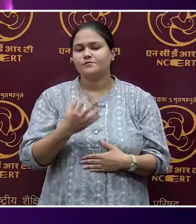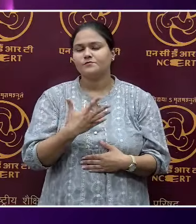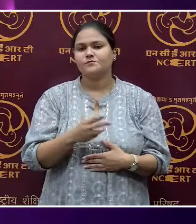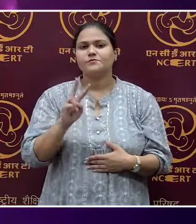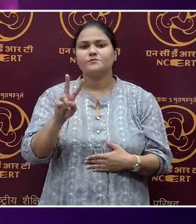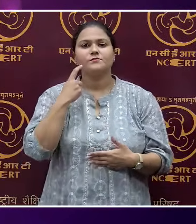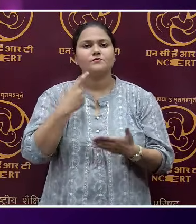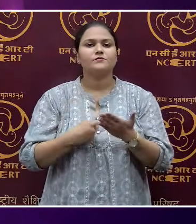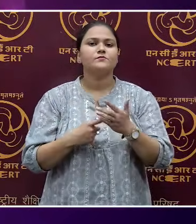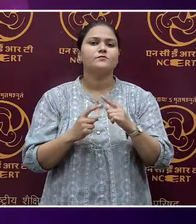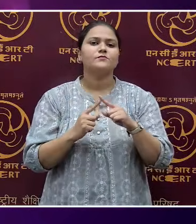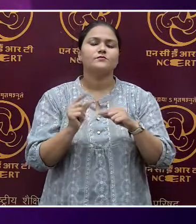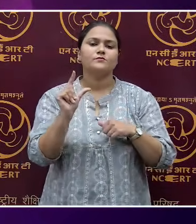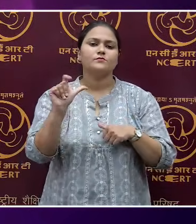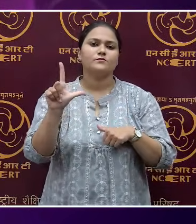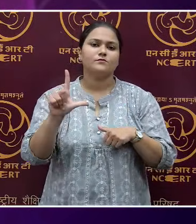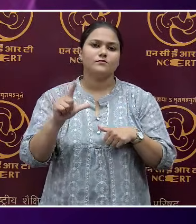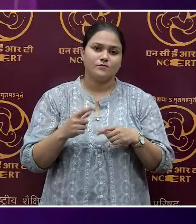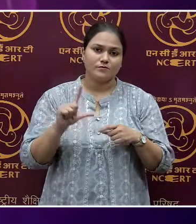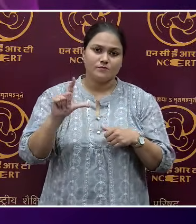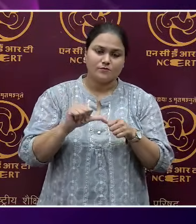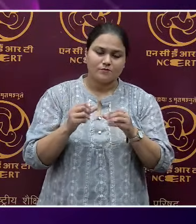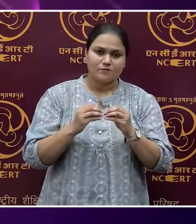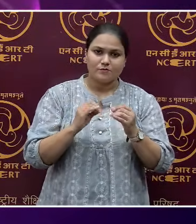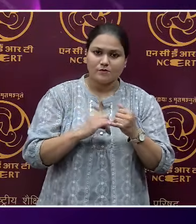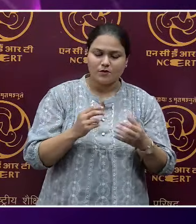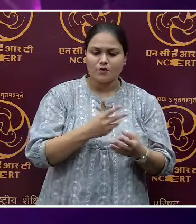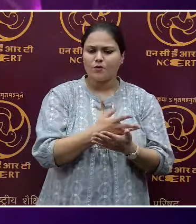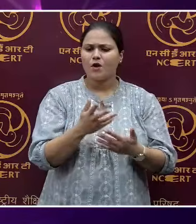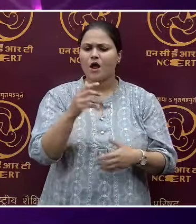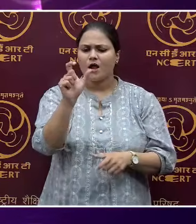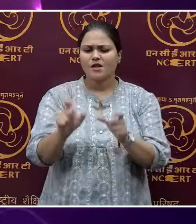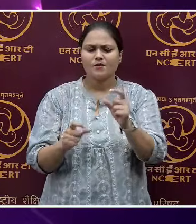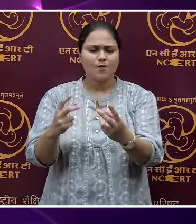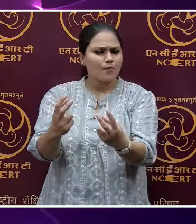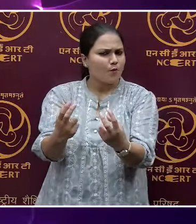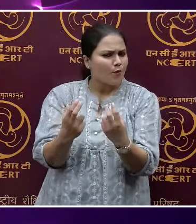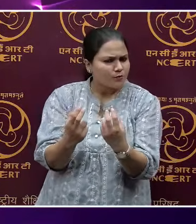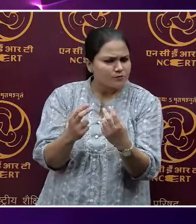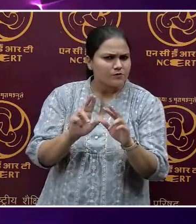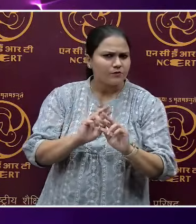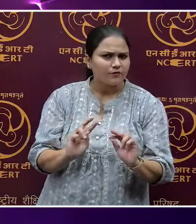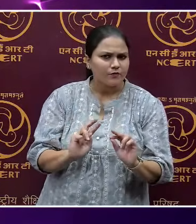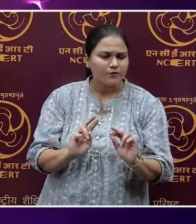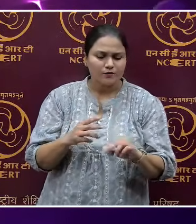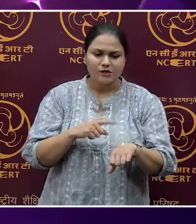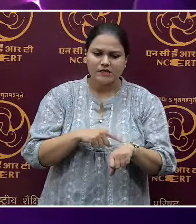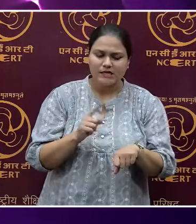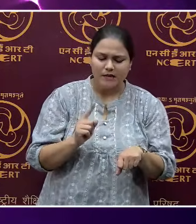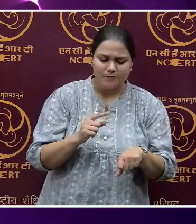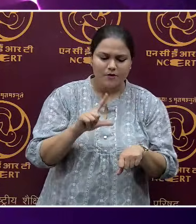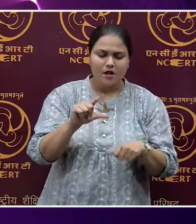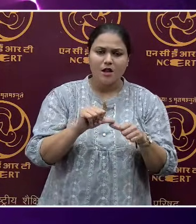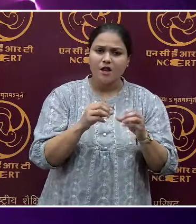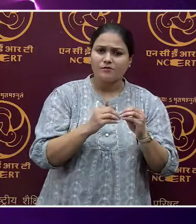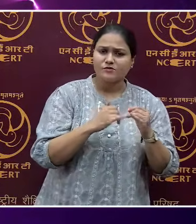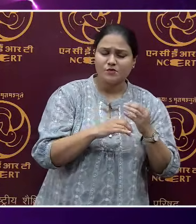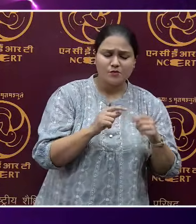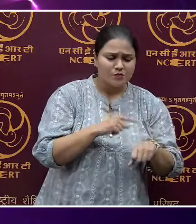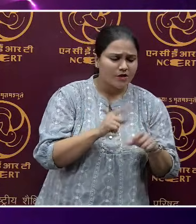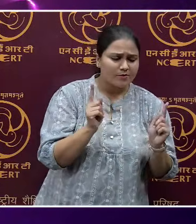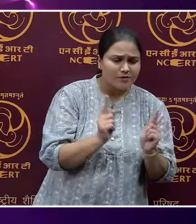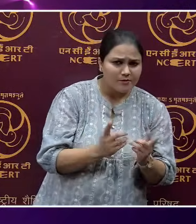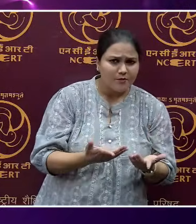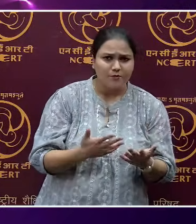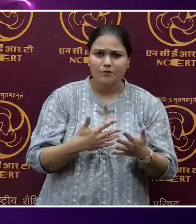there's nobody who is going to judge you, who is going to tell you that we do not have enough time in the laboratory right now, there's dearth